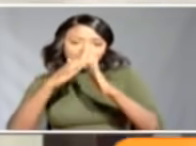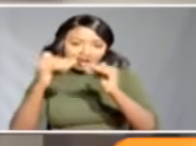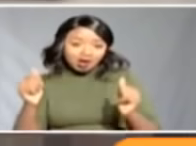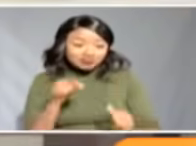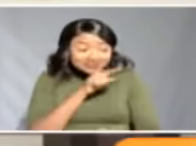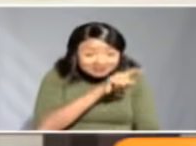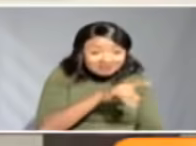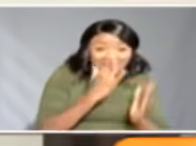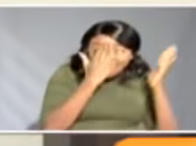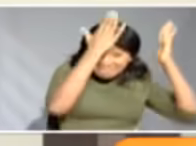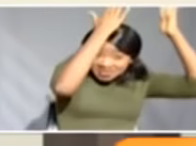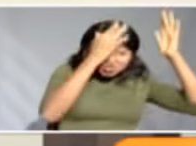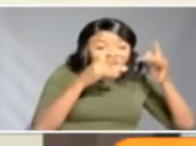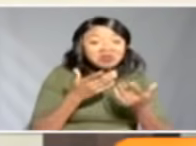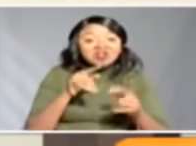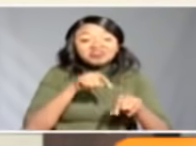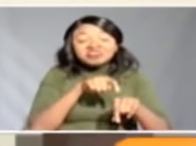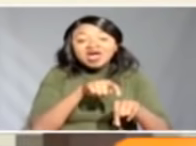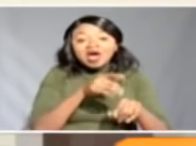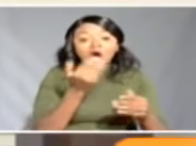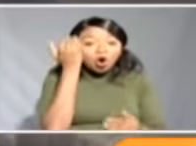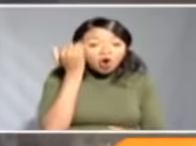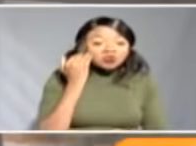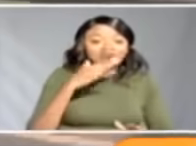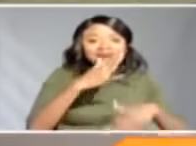was taken to court and released on bail.